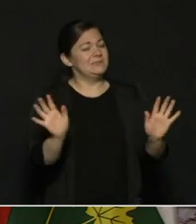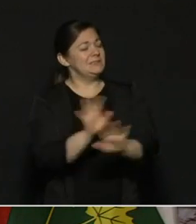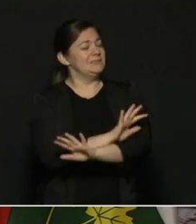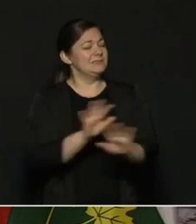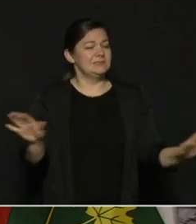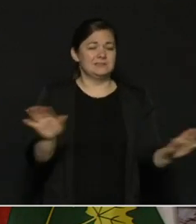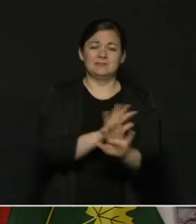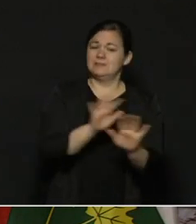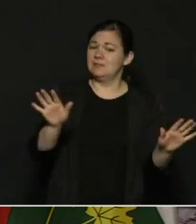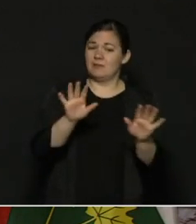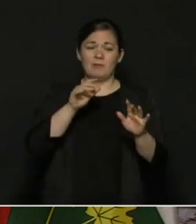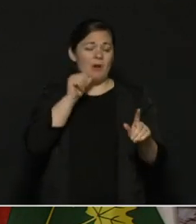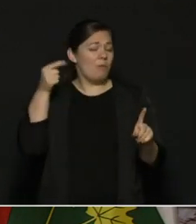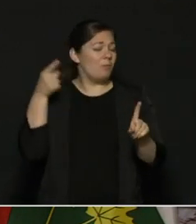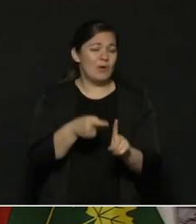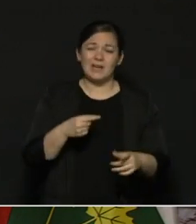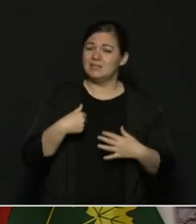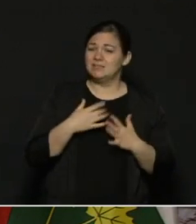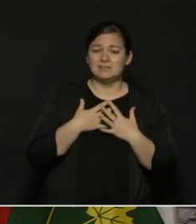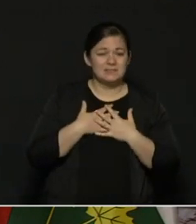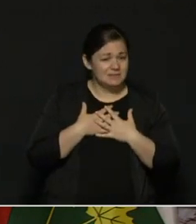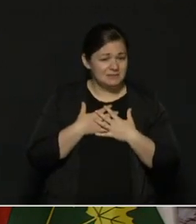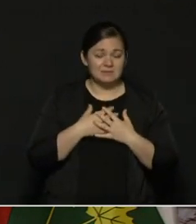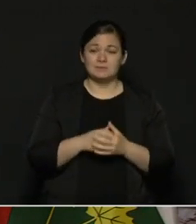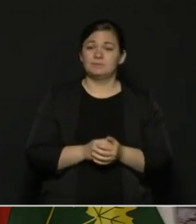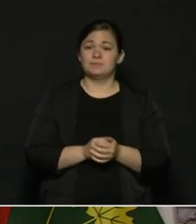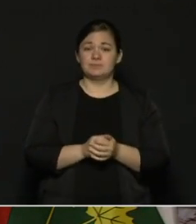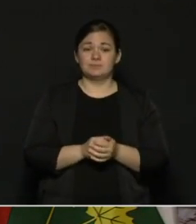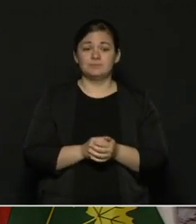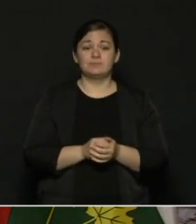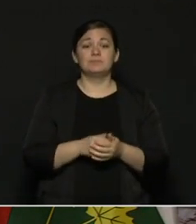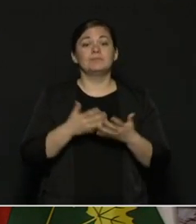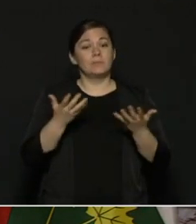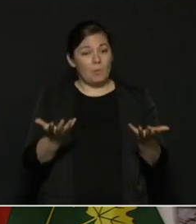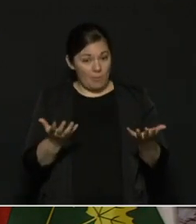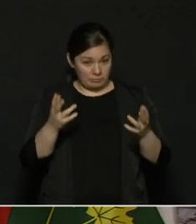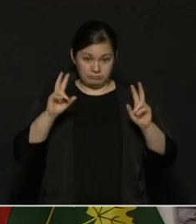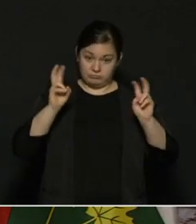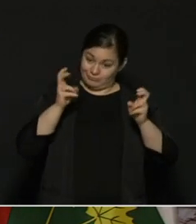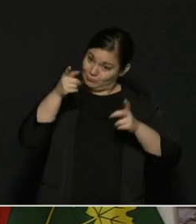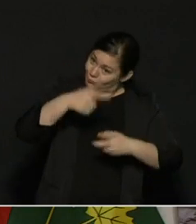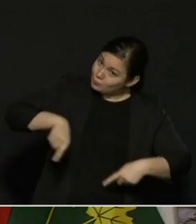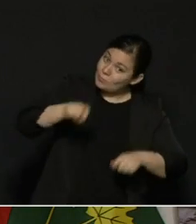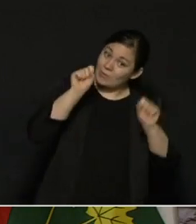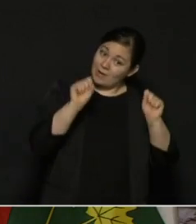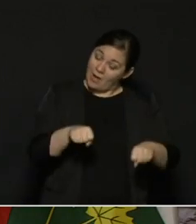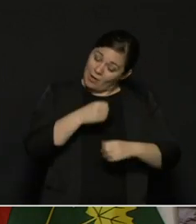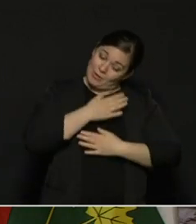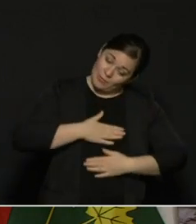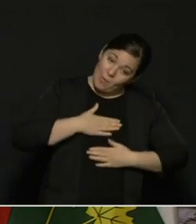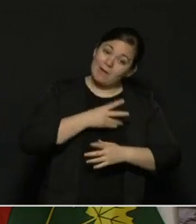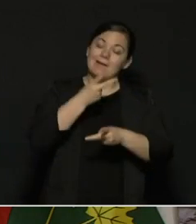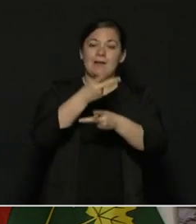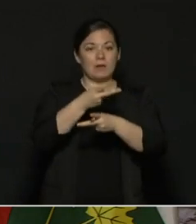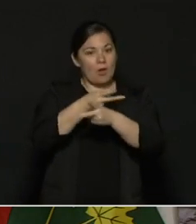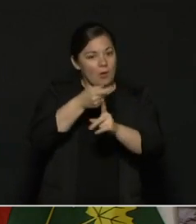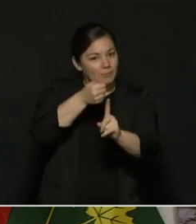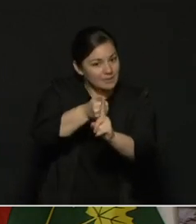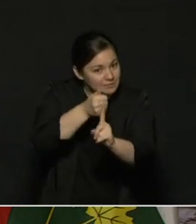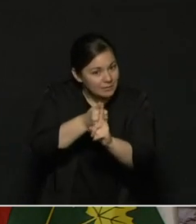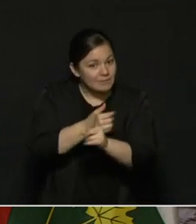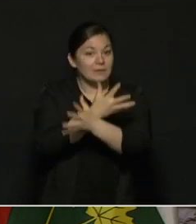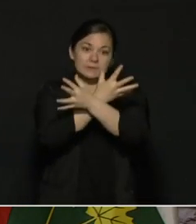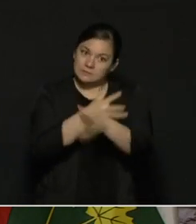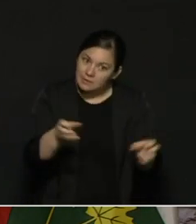not the means and method why we're trying to do that. So enjoy, keep safe, keep distance, and keep well in that. So I'm going to